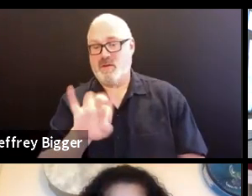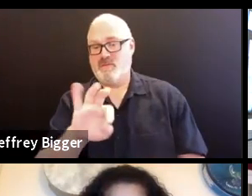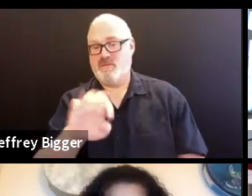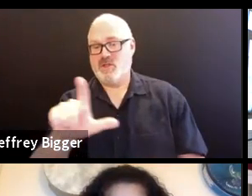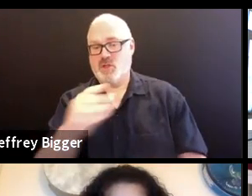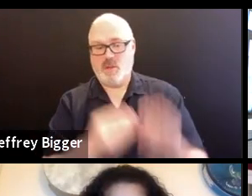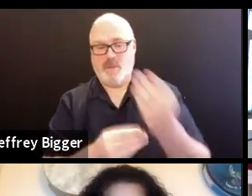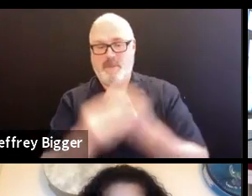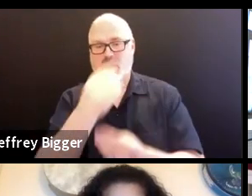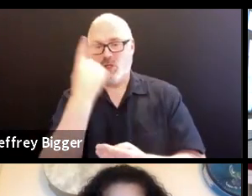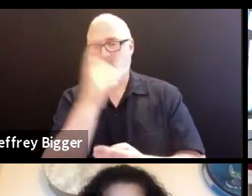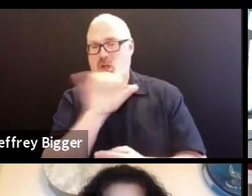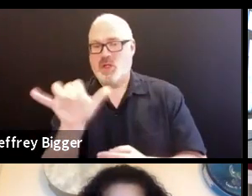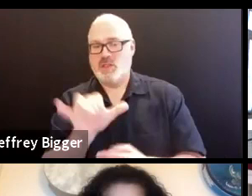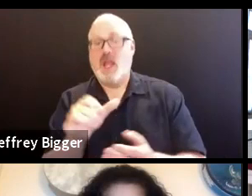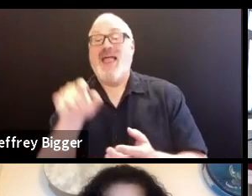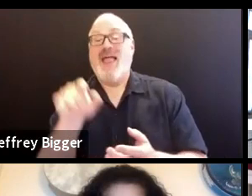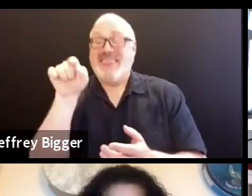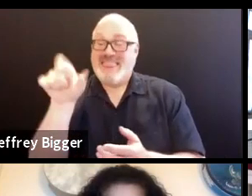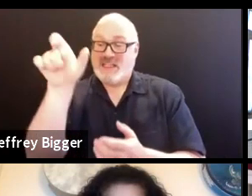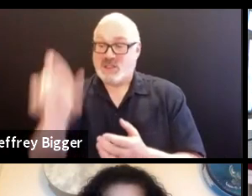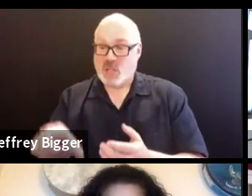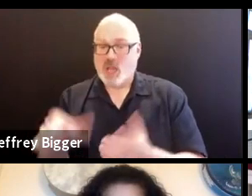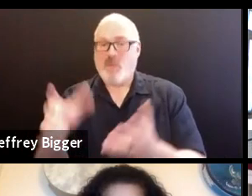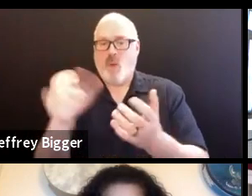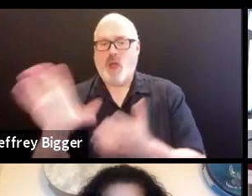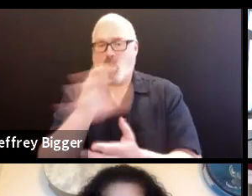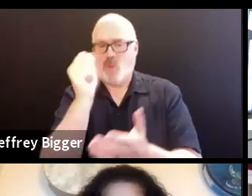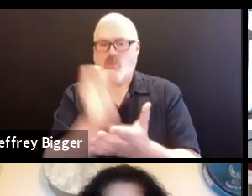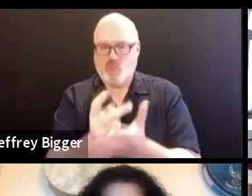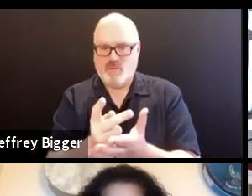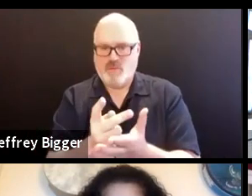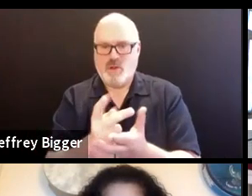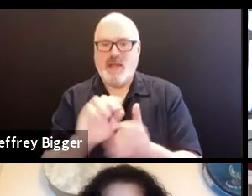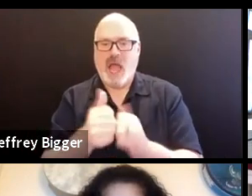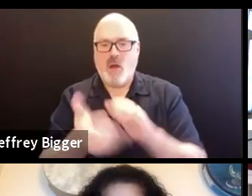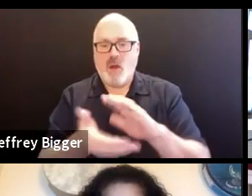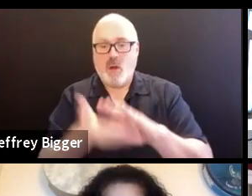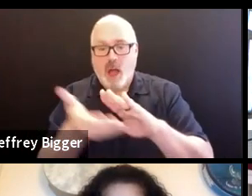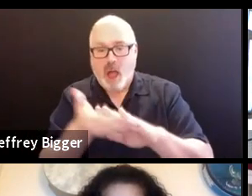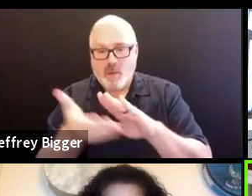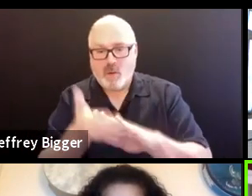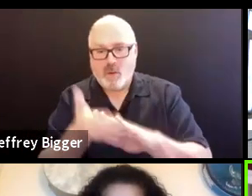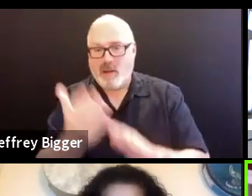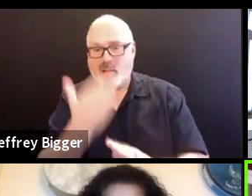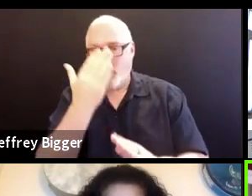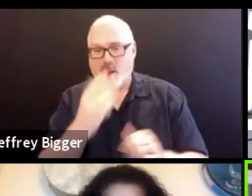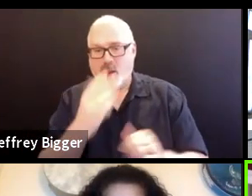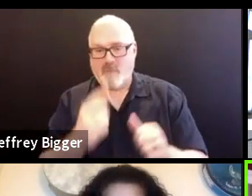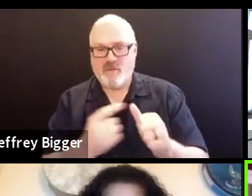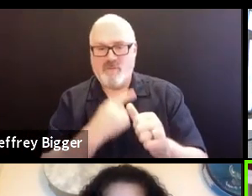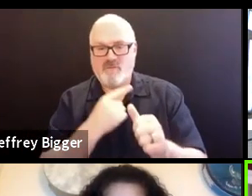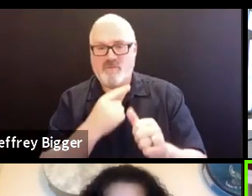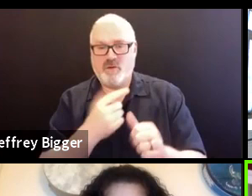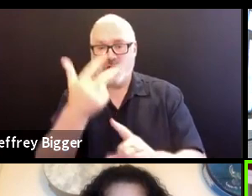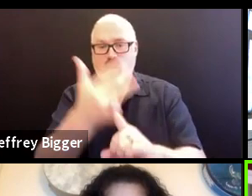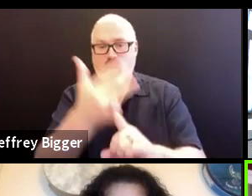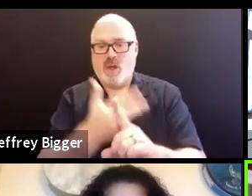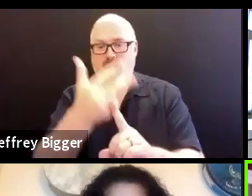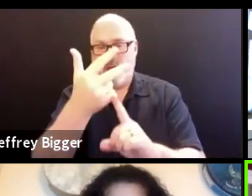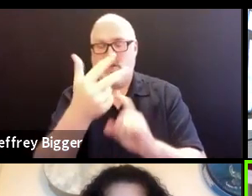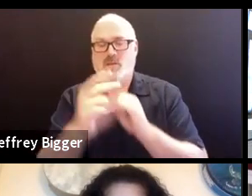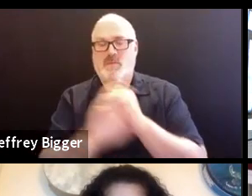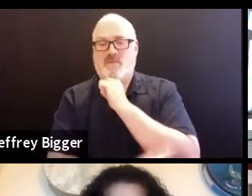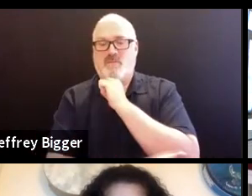is what we are seeking your approval on. This is how we will operate for the first quarter before coming back to you with